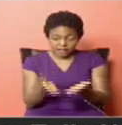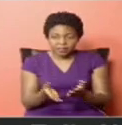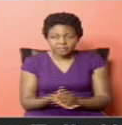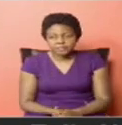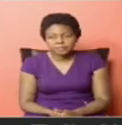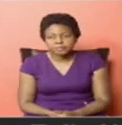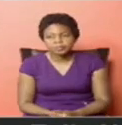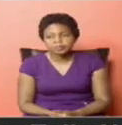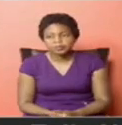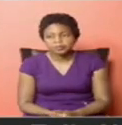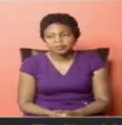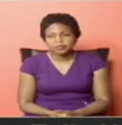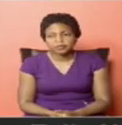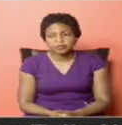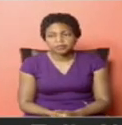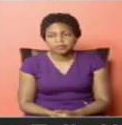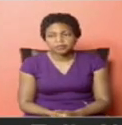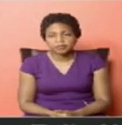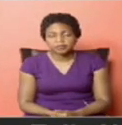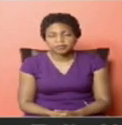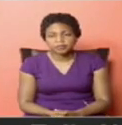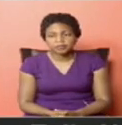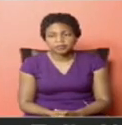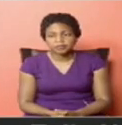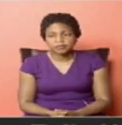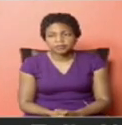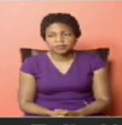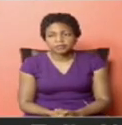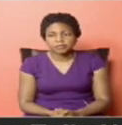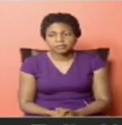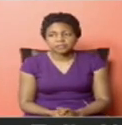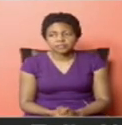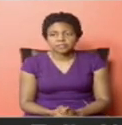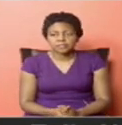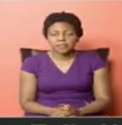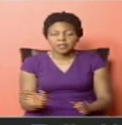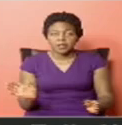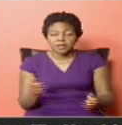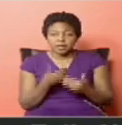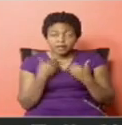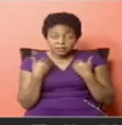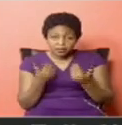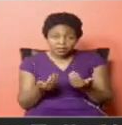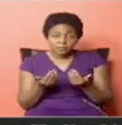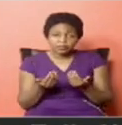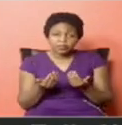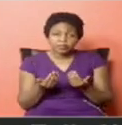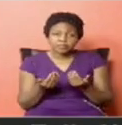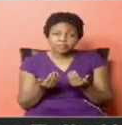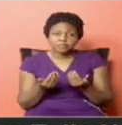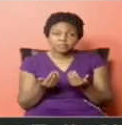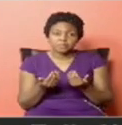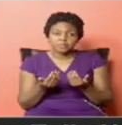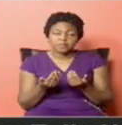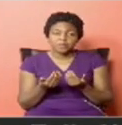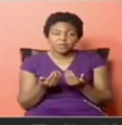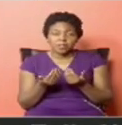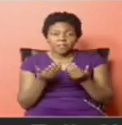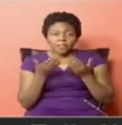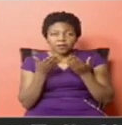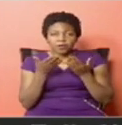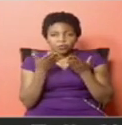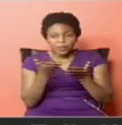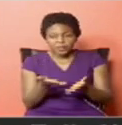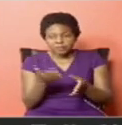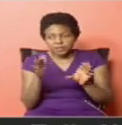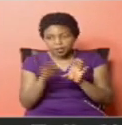a way I didn't expect. I was about to say in our midst we have Mr. John Oraj, a member